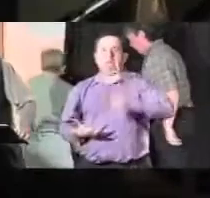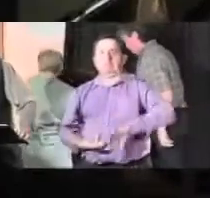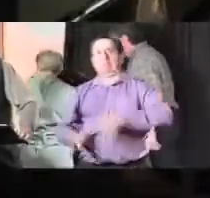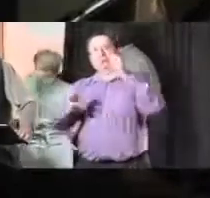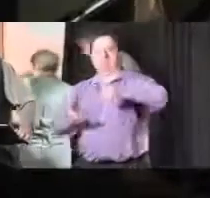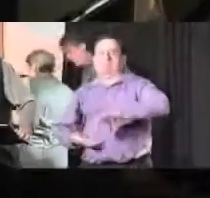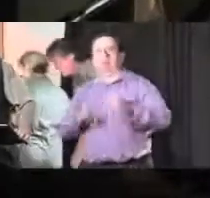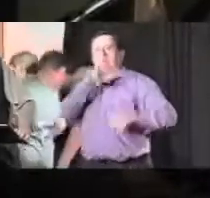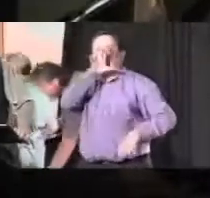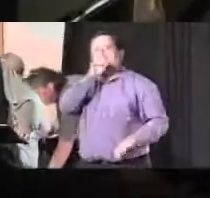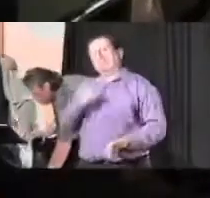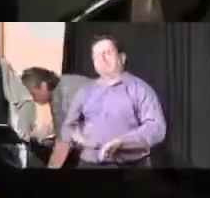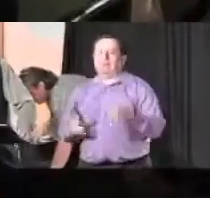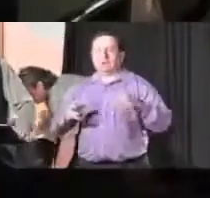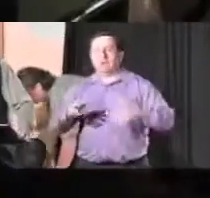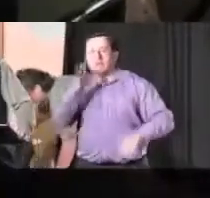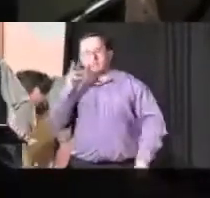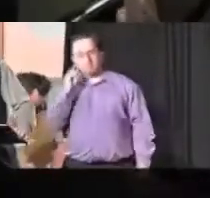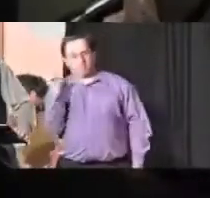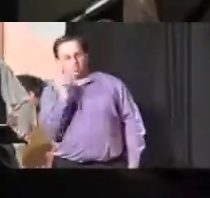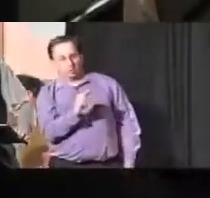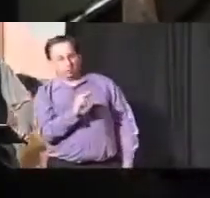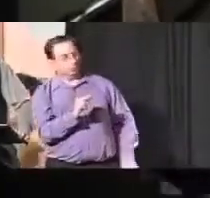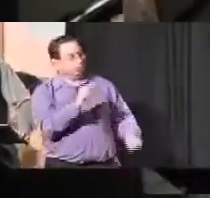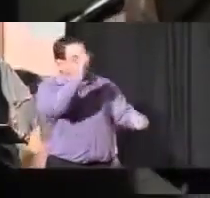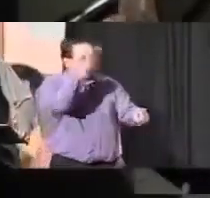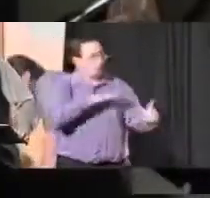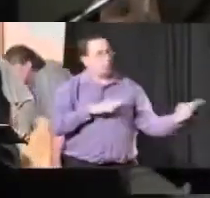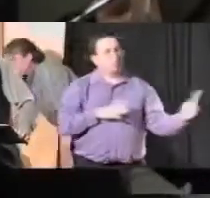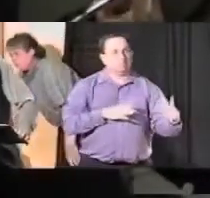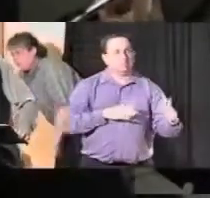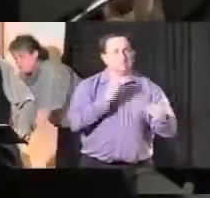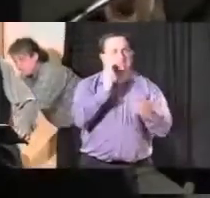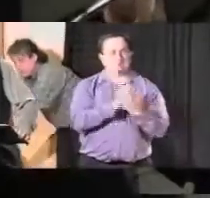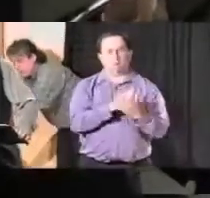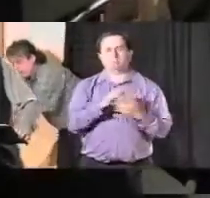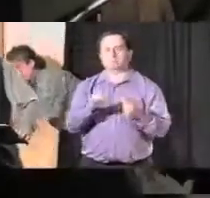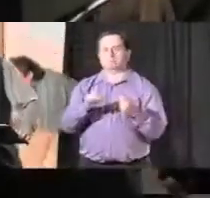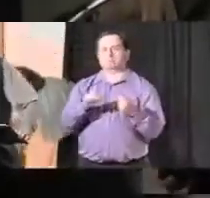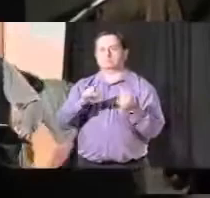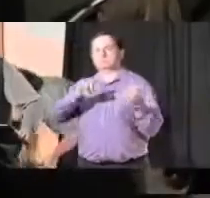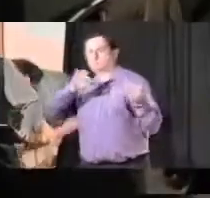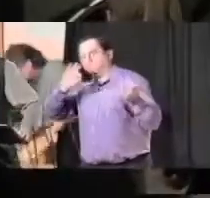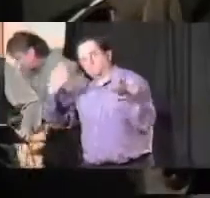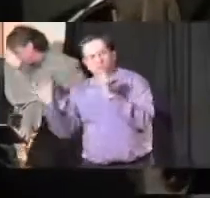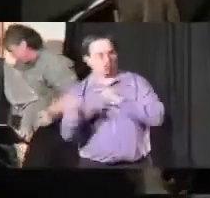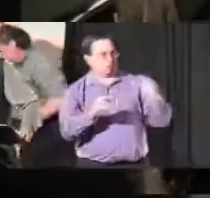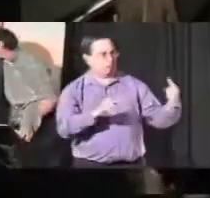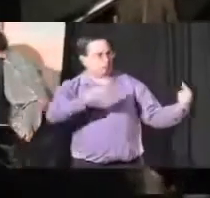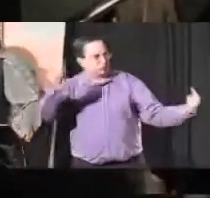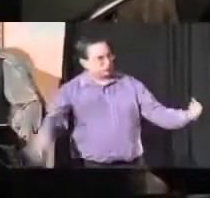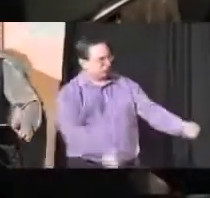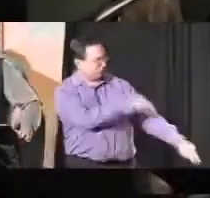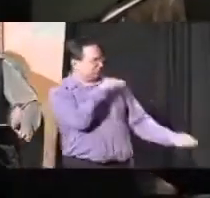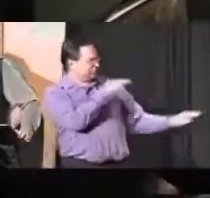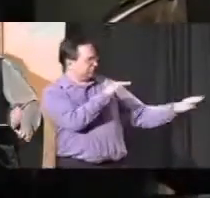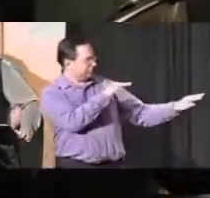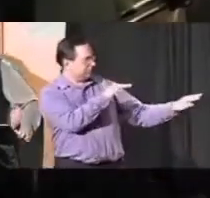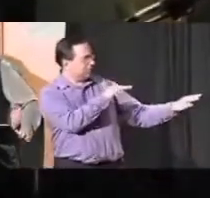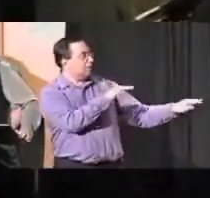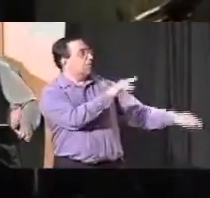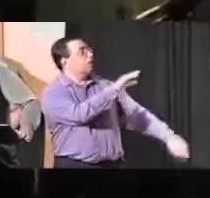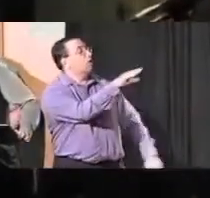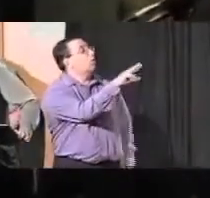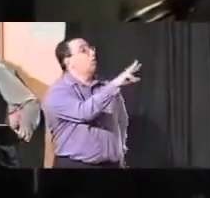stutter." And she watched him as he stopped, and he turned around, and he looked at them, and he said,